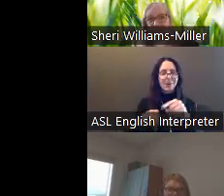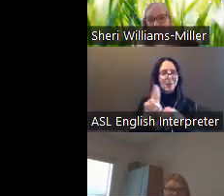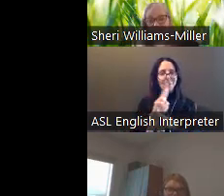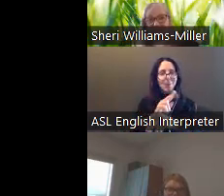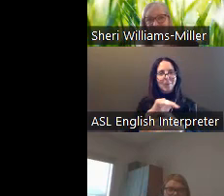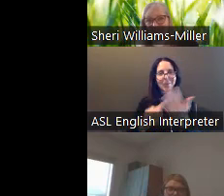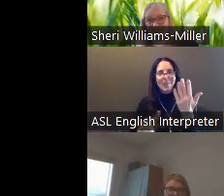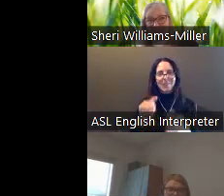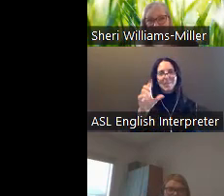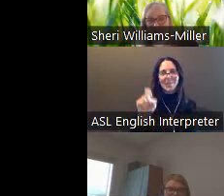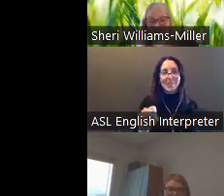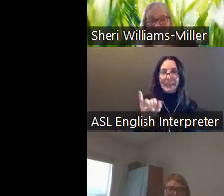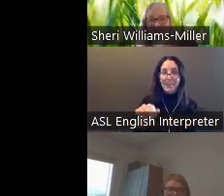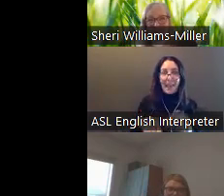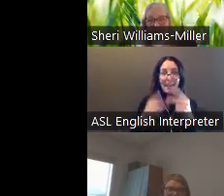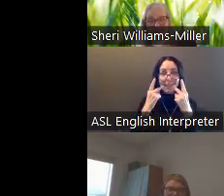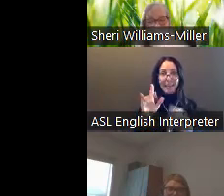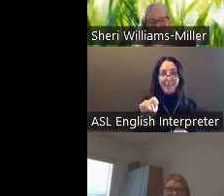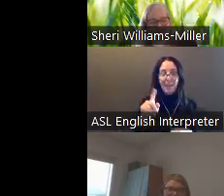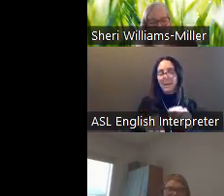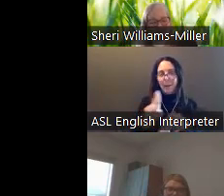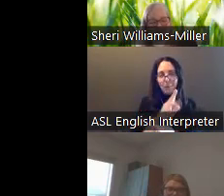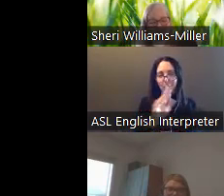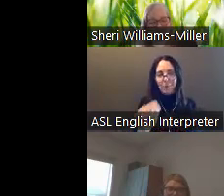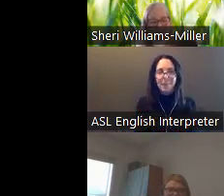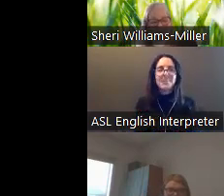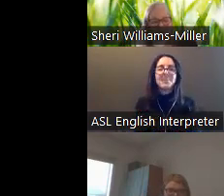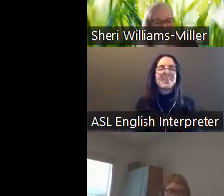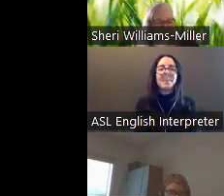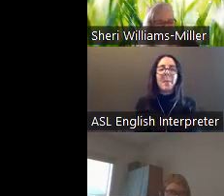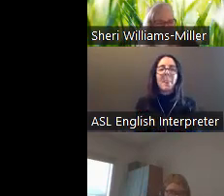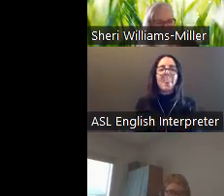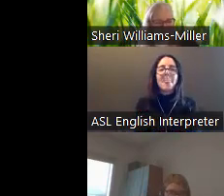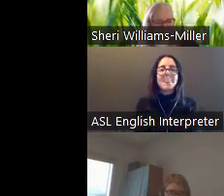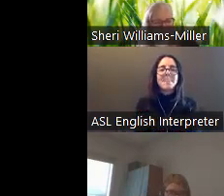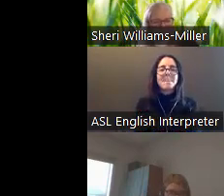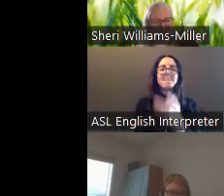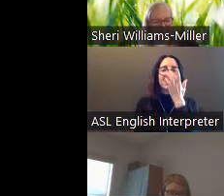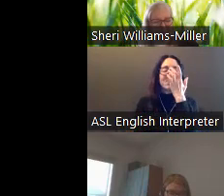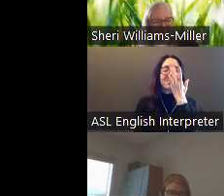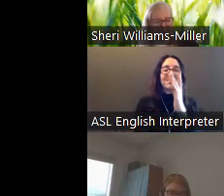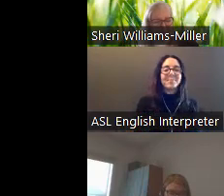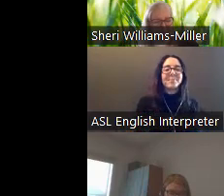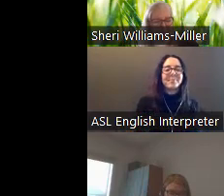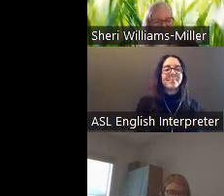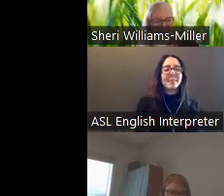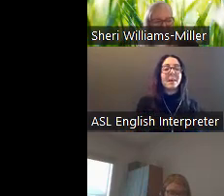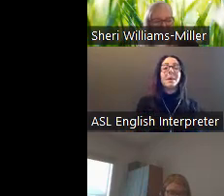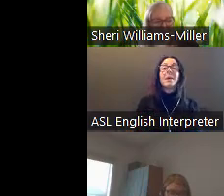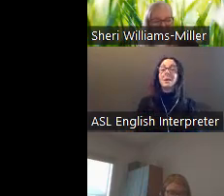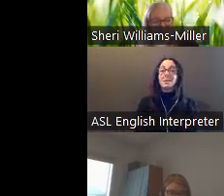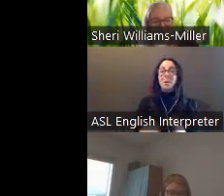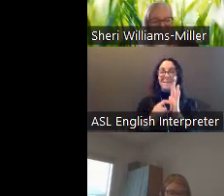tools developed. If they can't see them, they can't use them. So once we addressed those, there was some